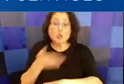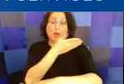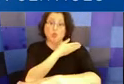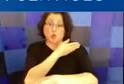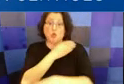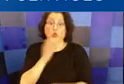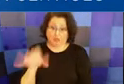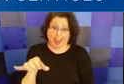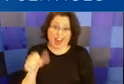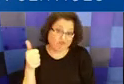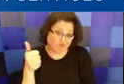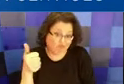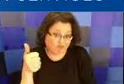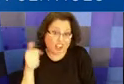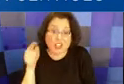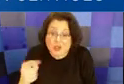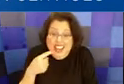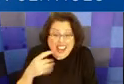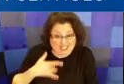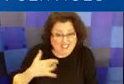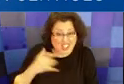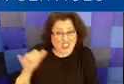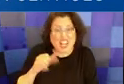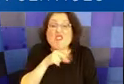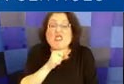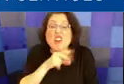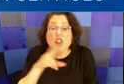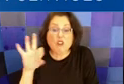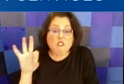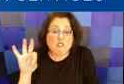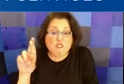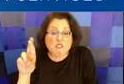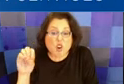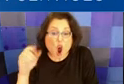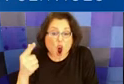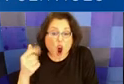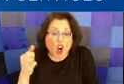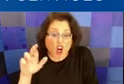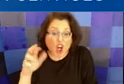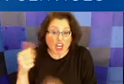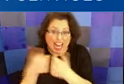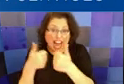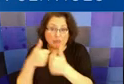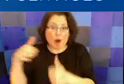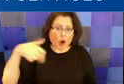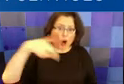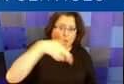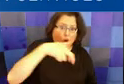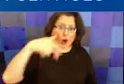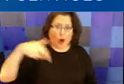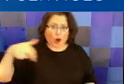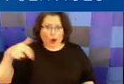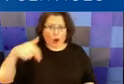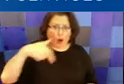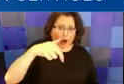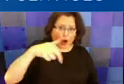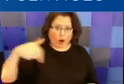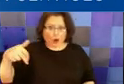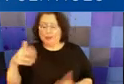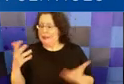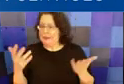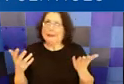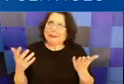because yes, as you say, it is a lot like Frogger sometimes with people trying to cross. It's not the most straightforward